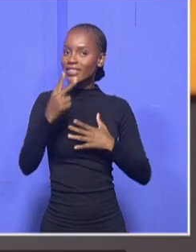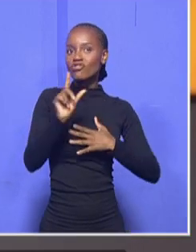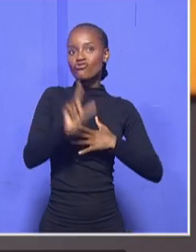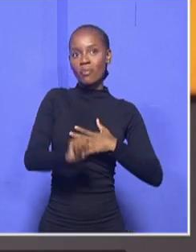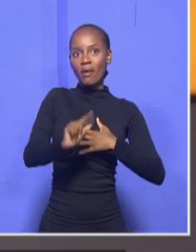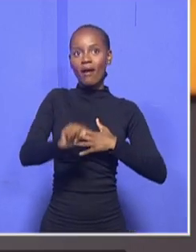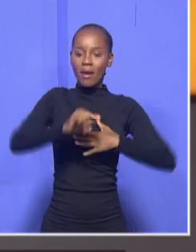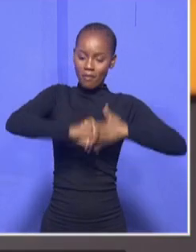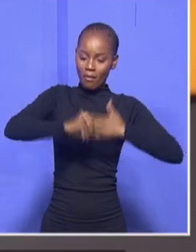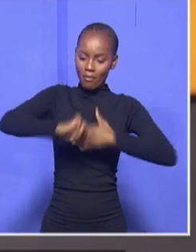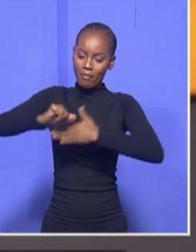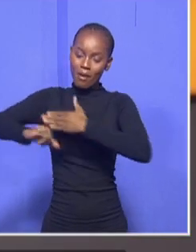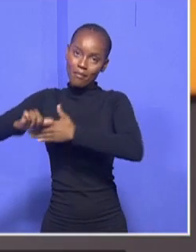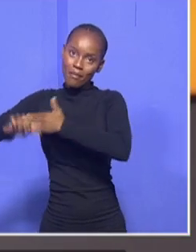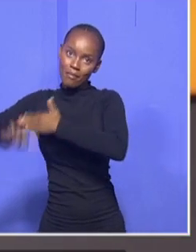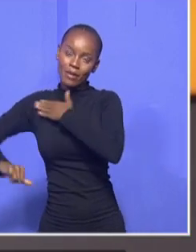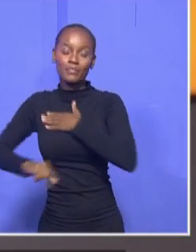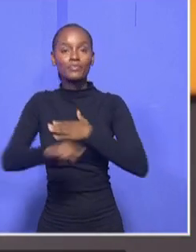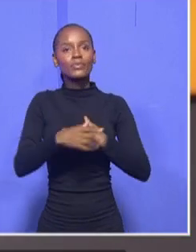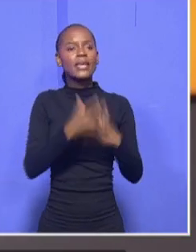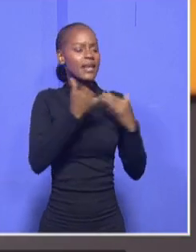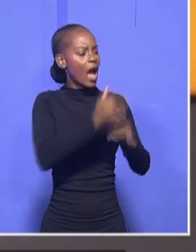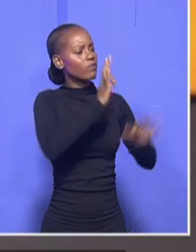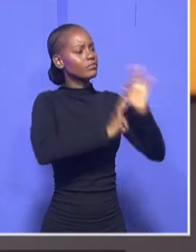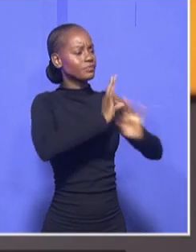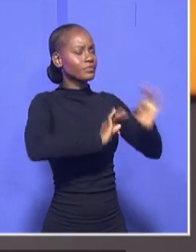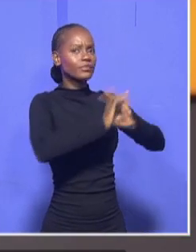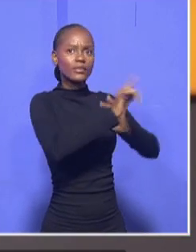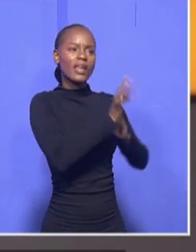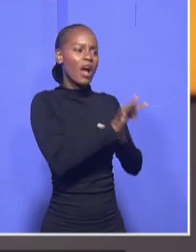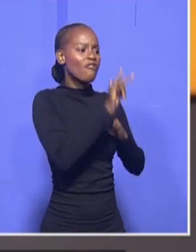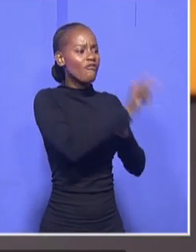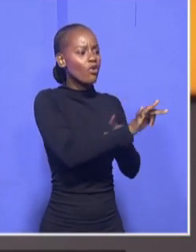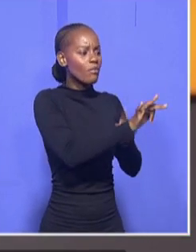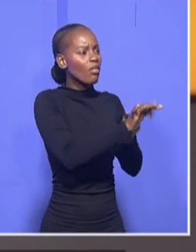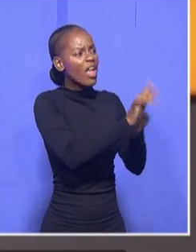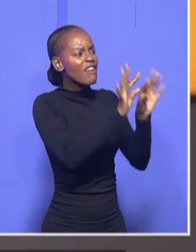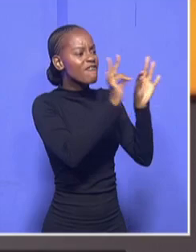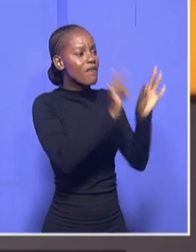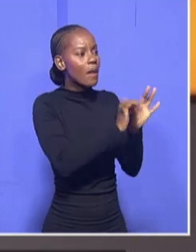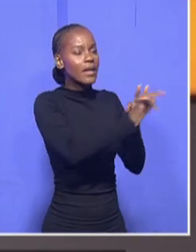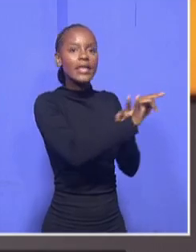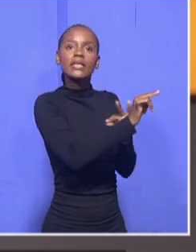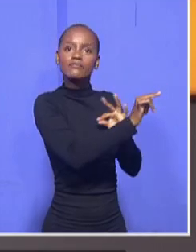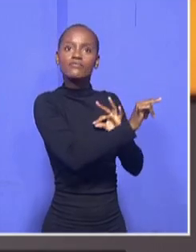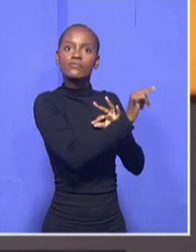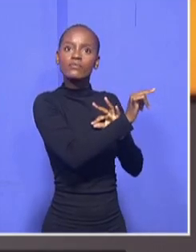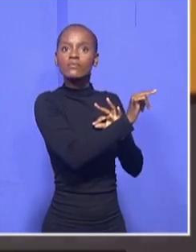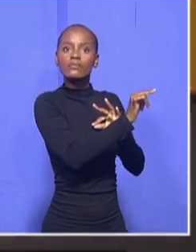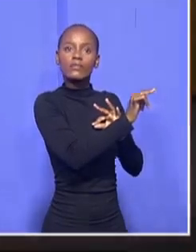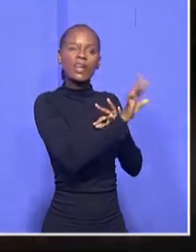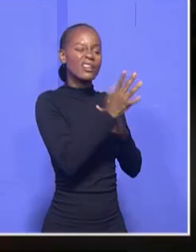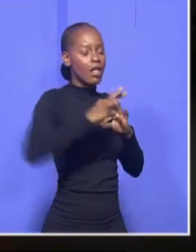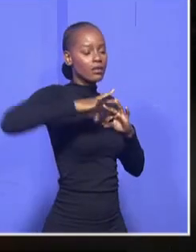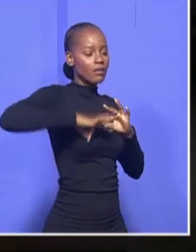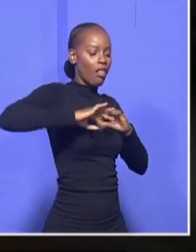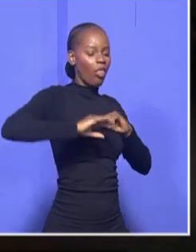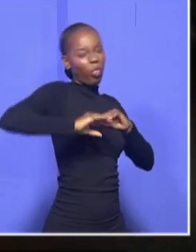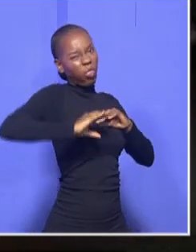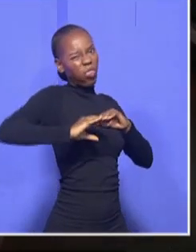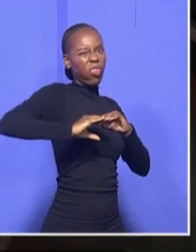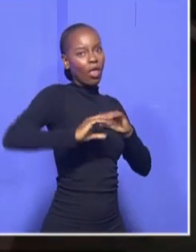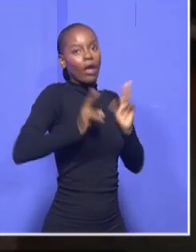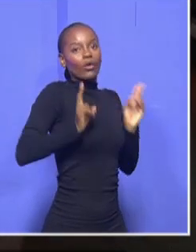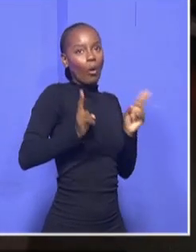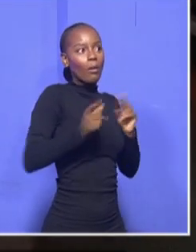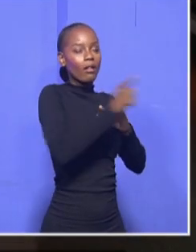make it more affordable so that it is more inclusive and more families do have access to solar energy? You did mention earlier on that as time